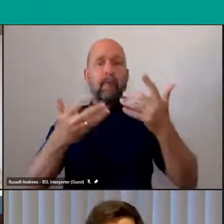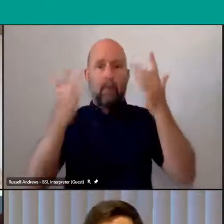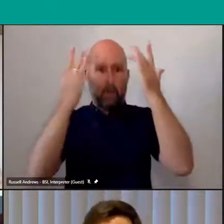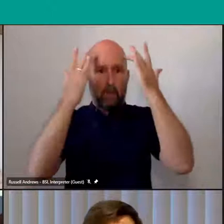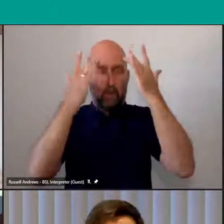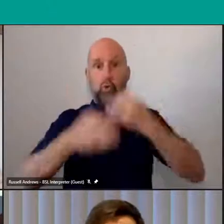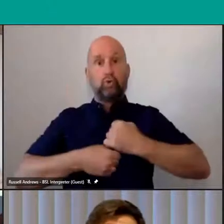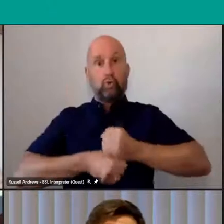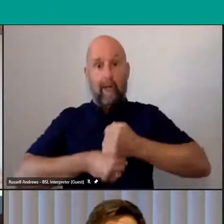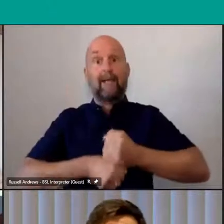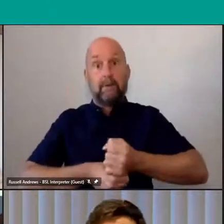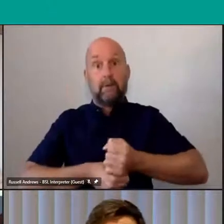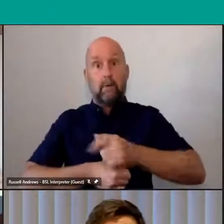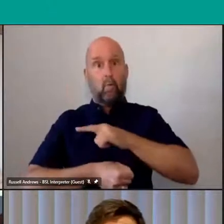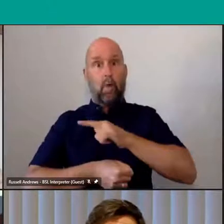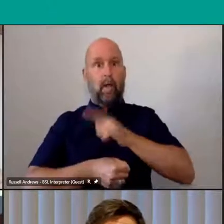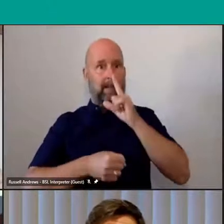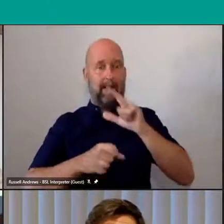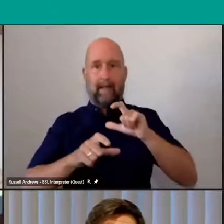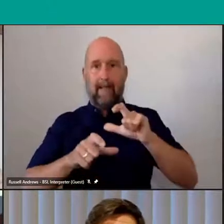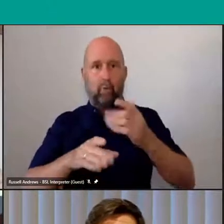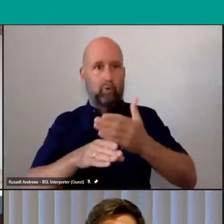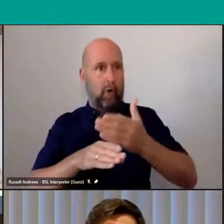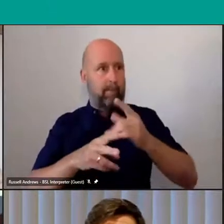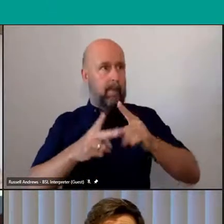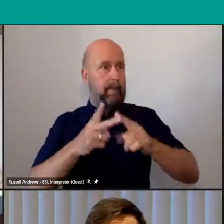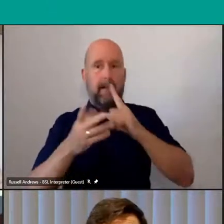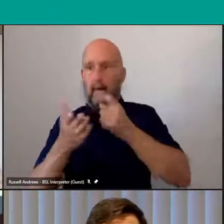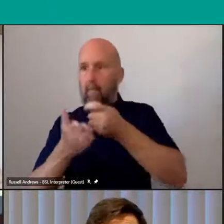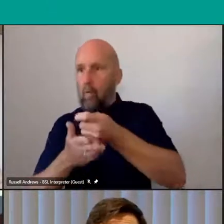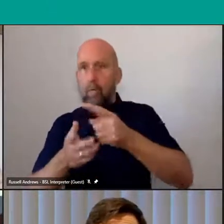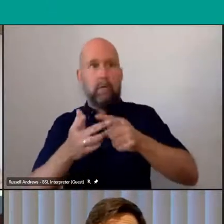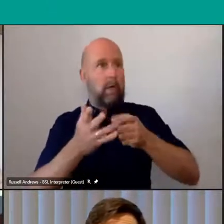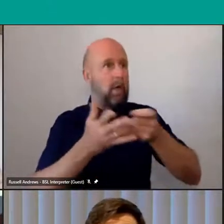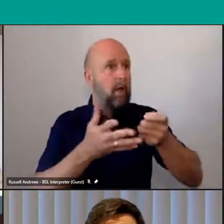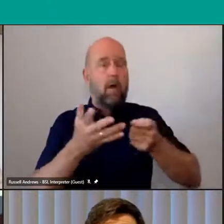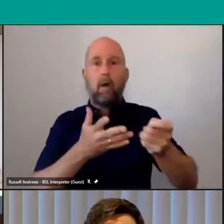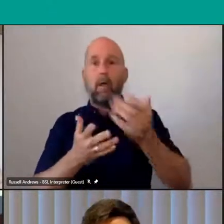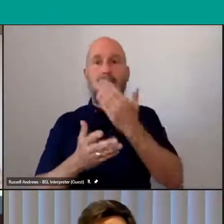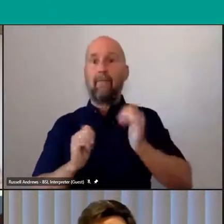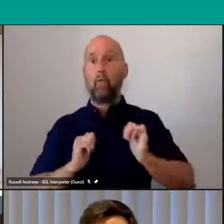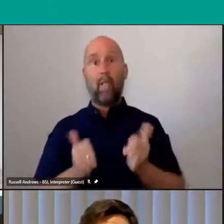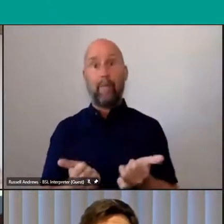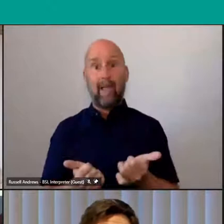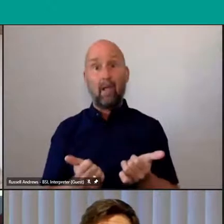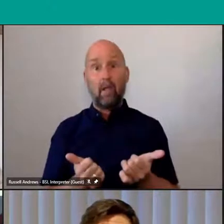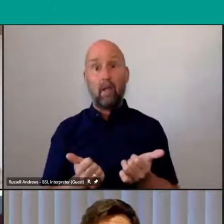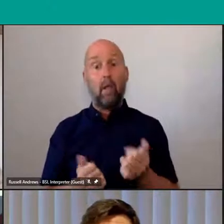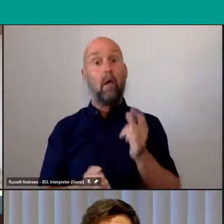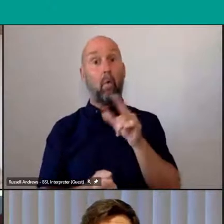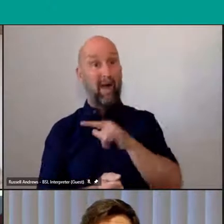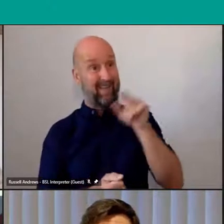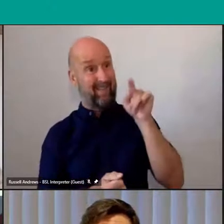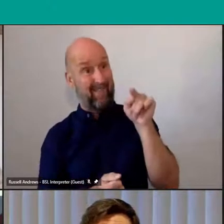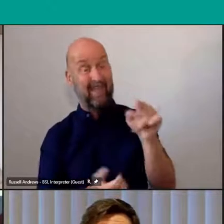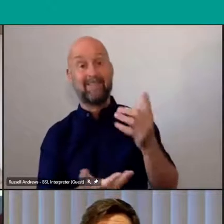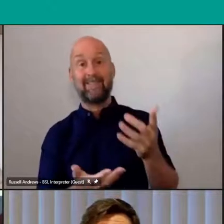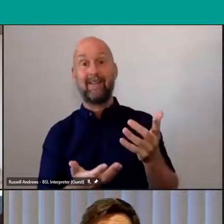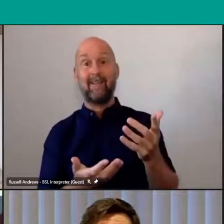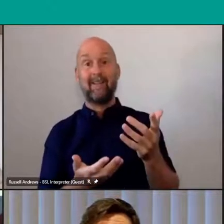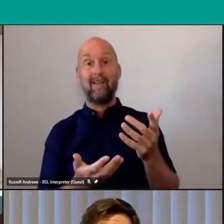stress about whether or not they can hold all this together. They don't have well-being because of that. It's a